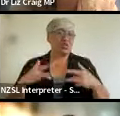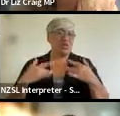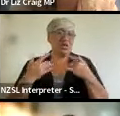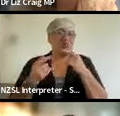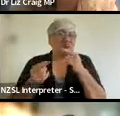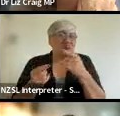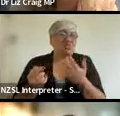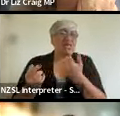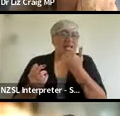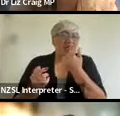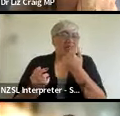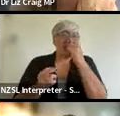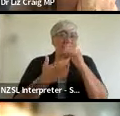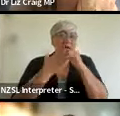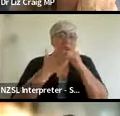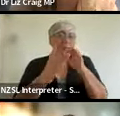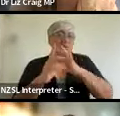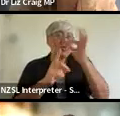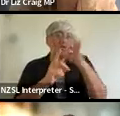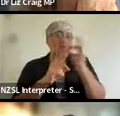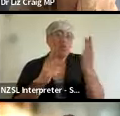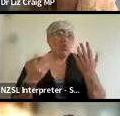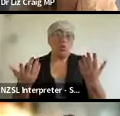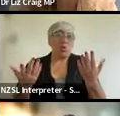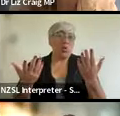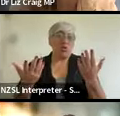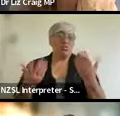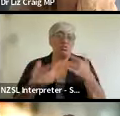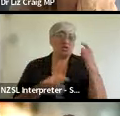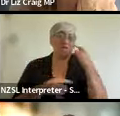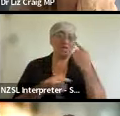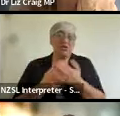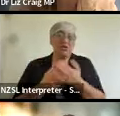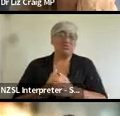may help to improve this bill?